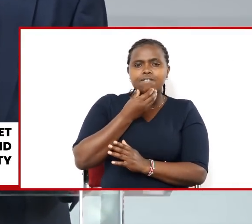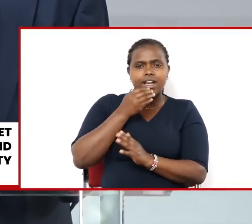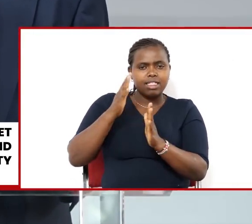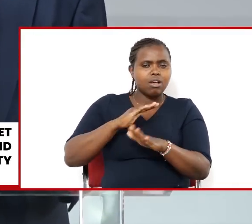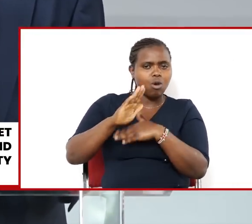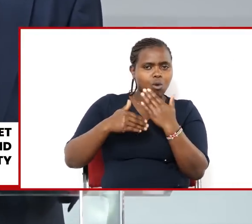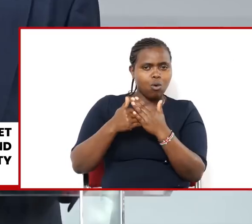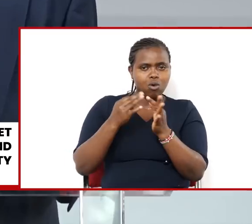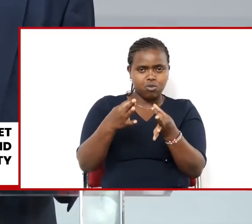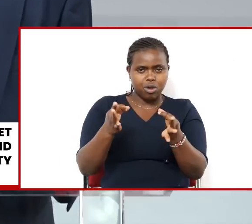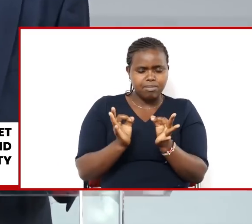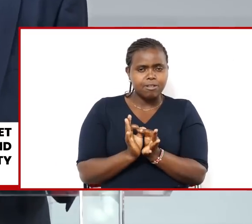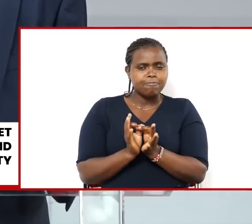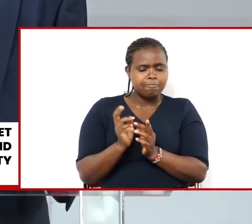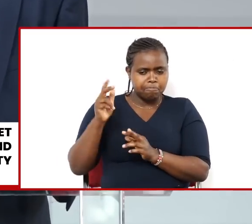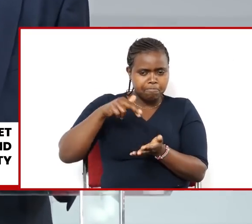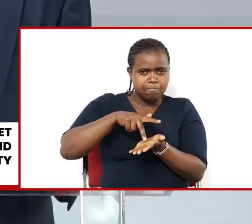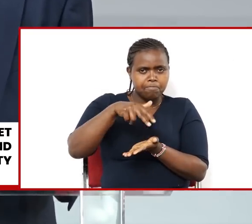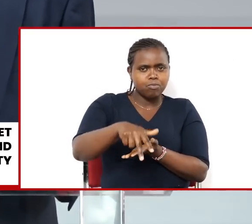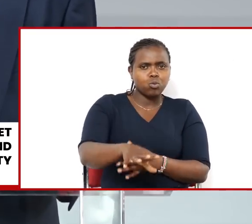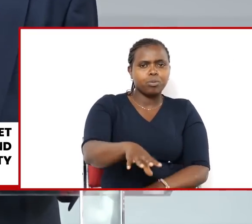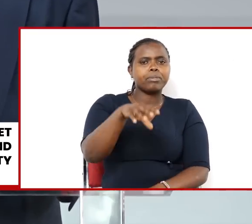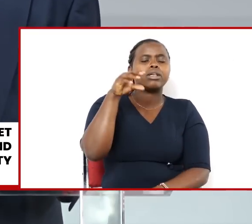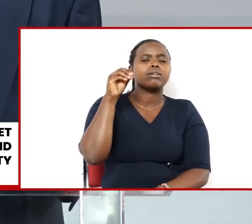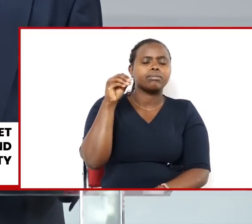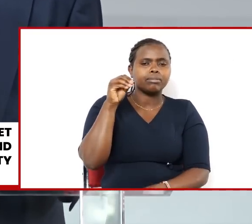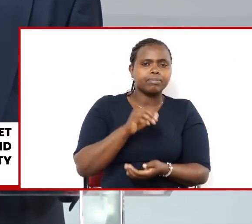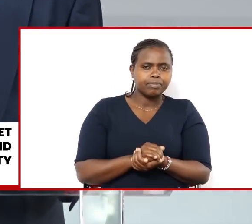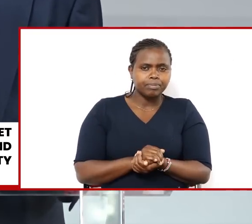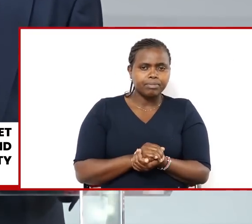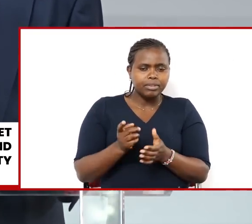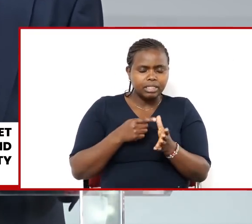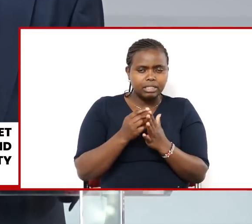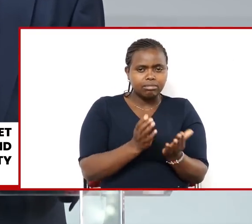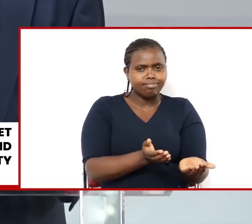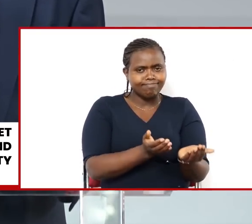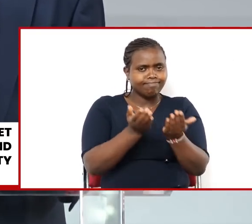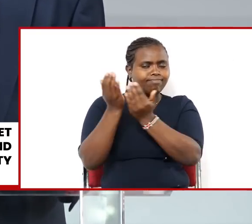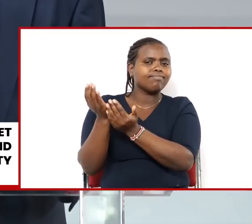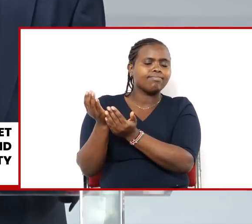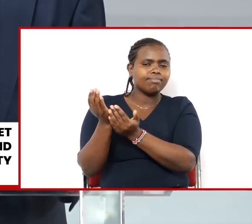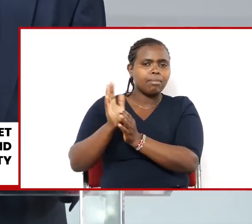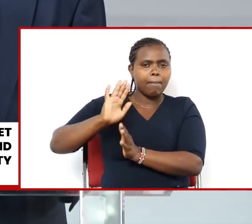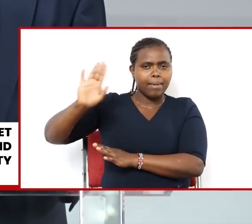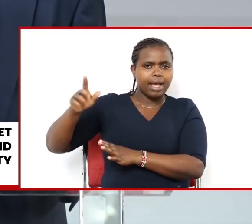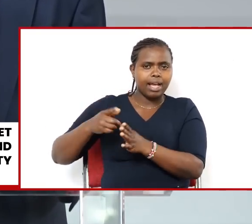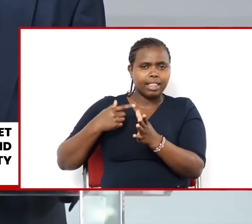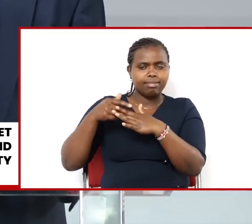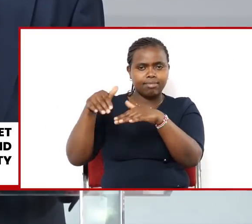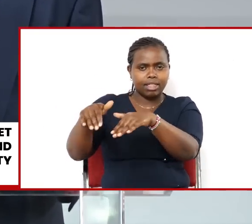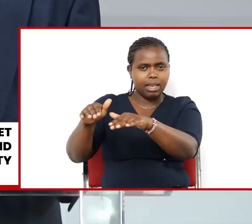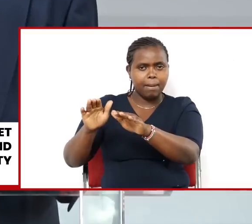whole family went down to get him. They brought him back and buried